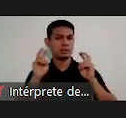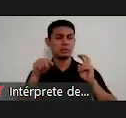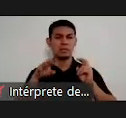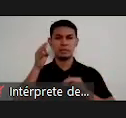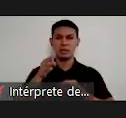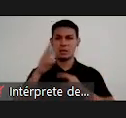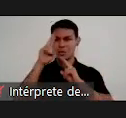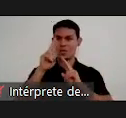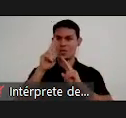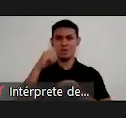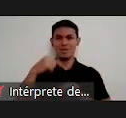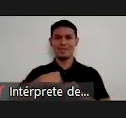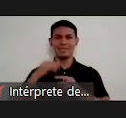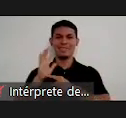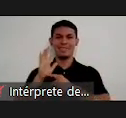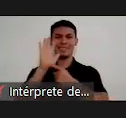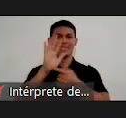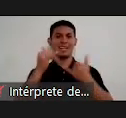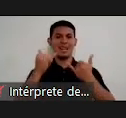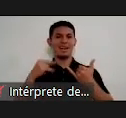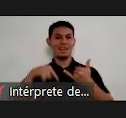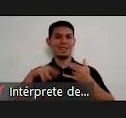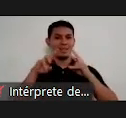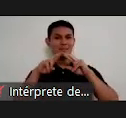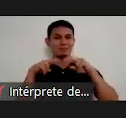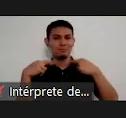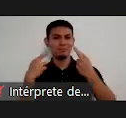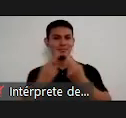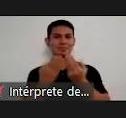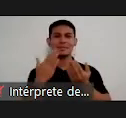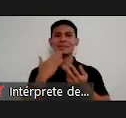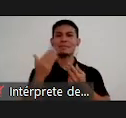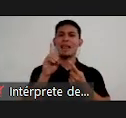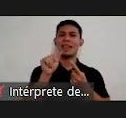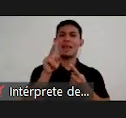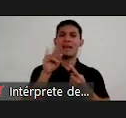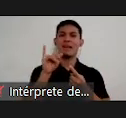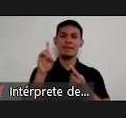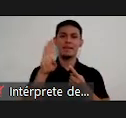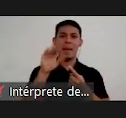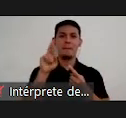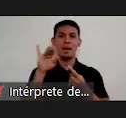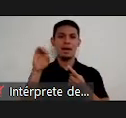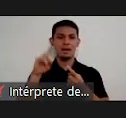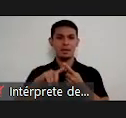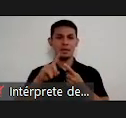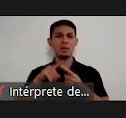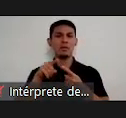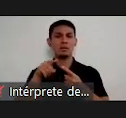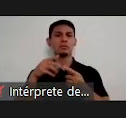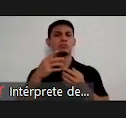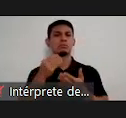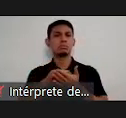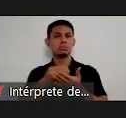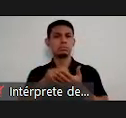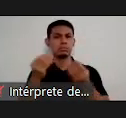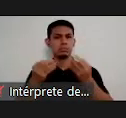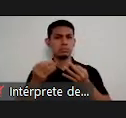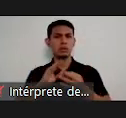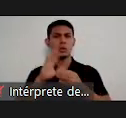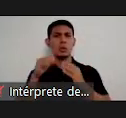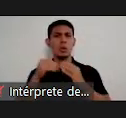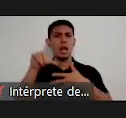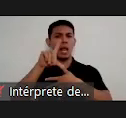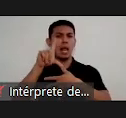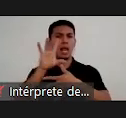development of business conduct responsible business company latin america hi welcome to david barrela marche the official for